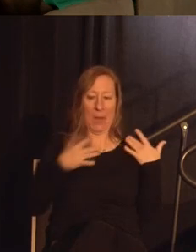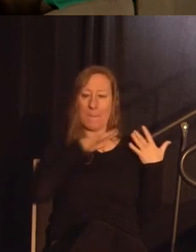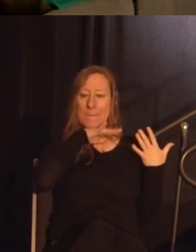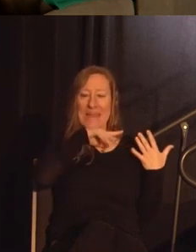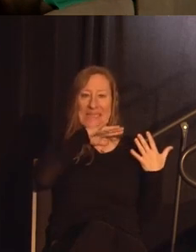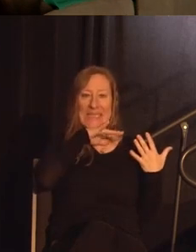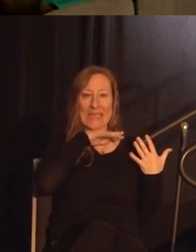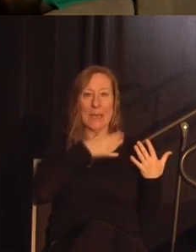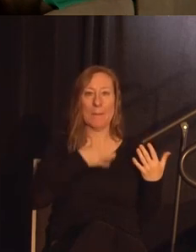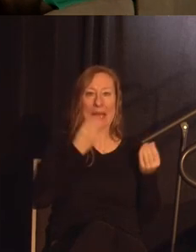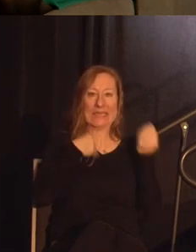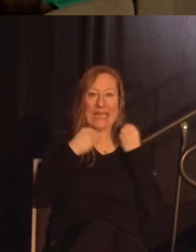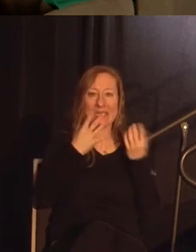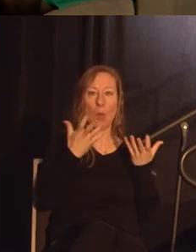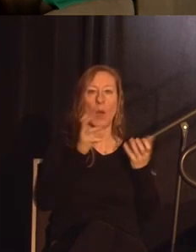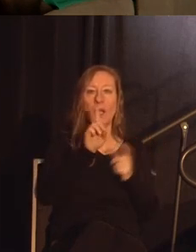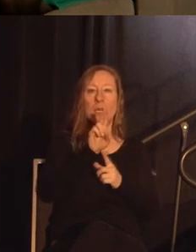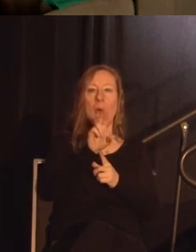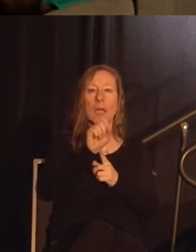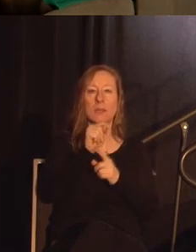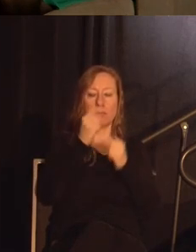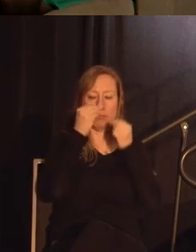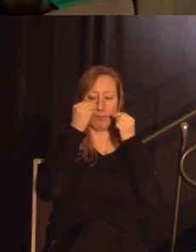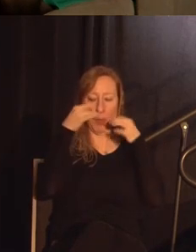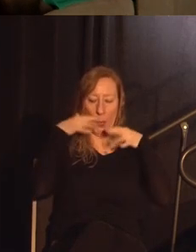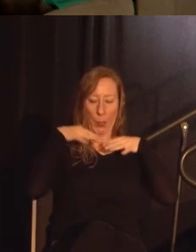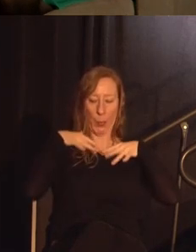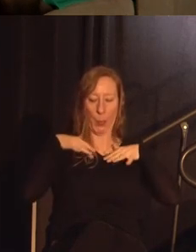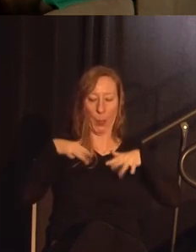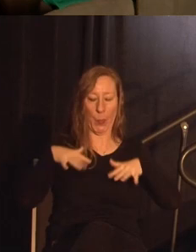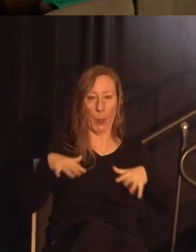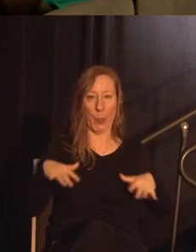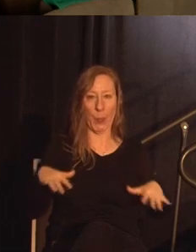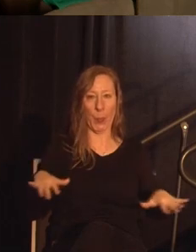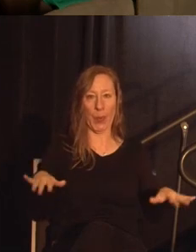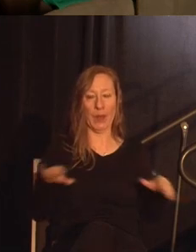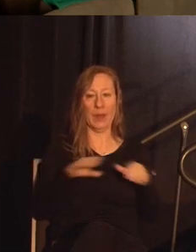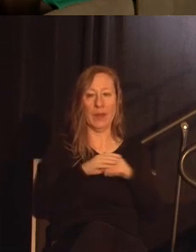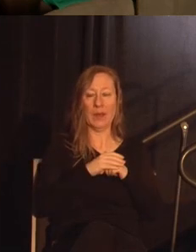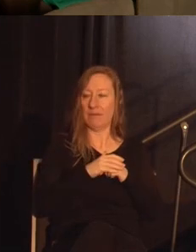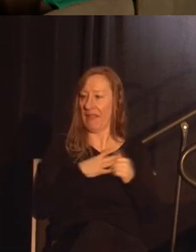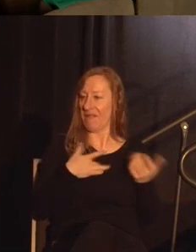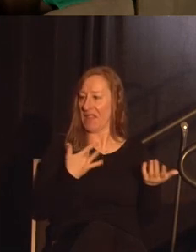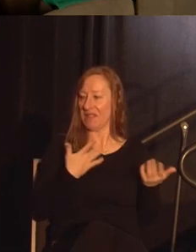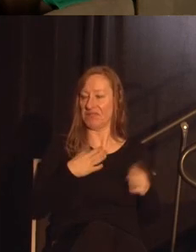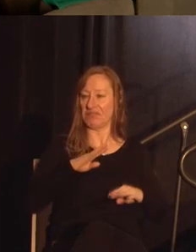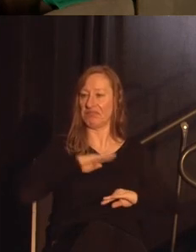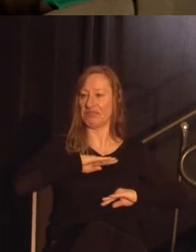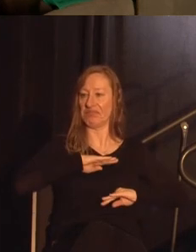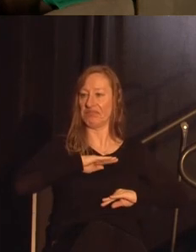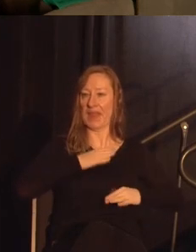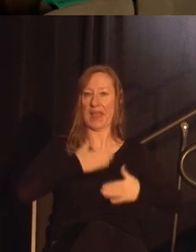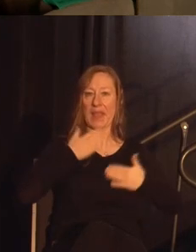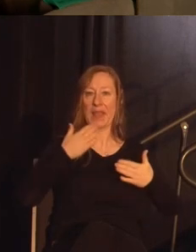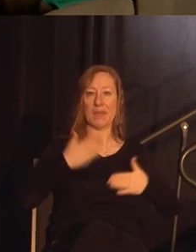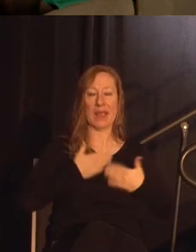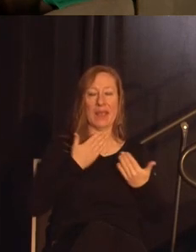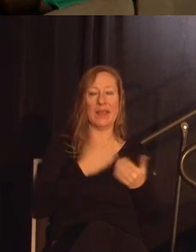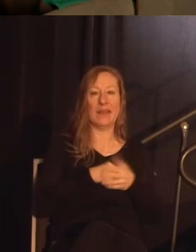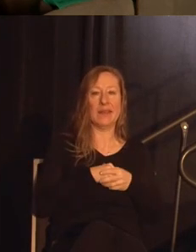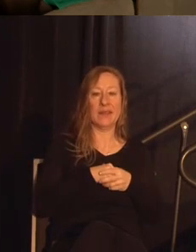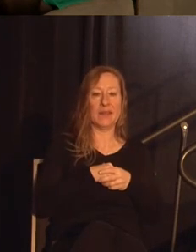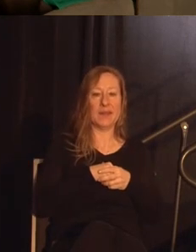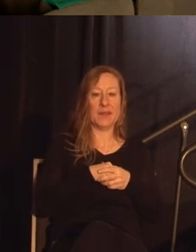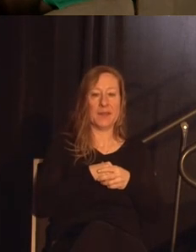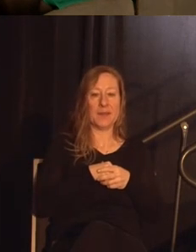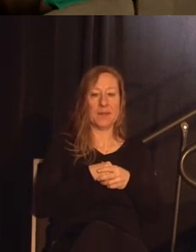want to kind of have the dust when I write. I don't know why, but it just pleases me to no end. And actually, I